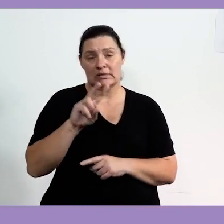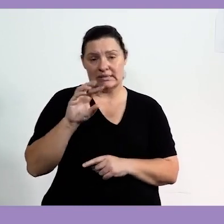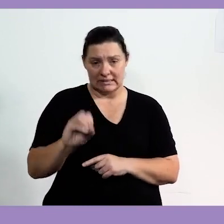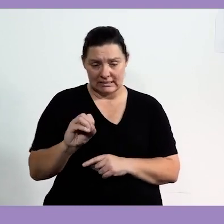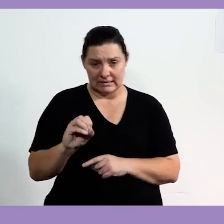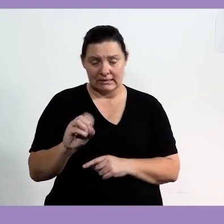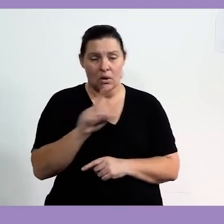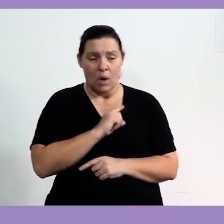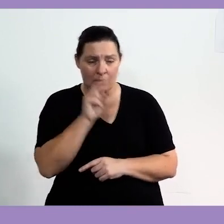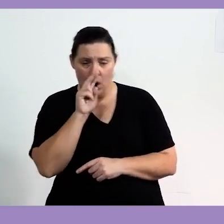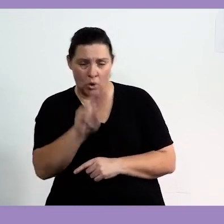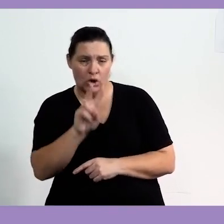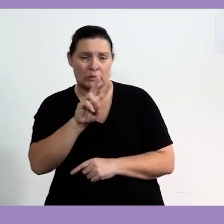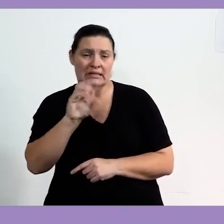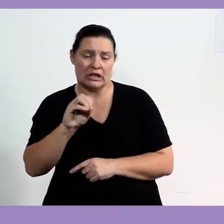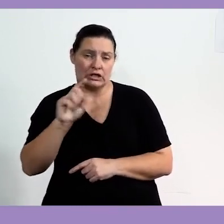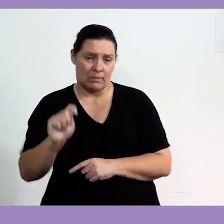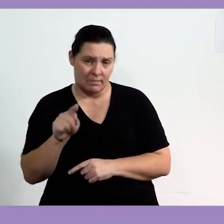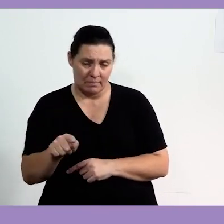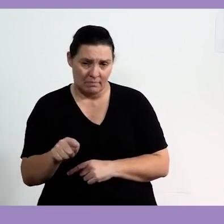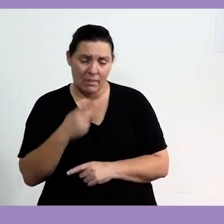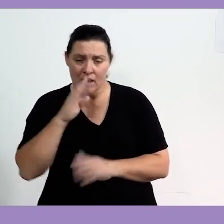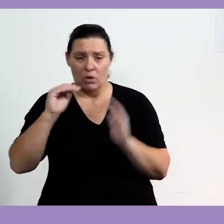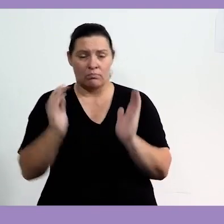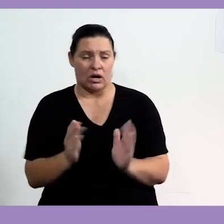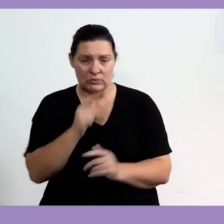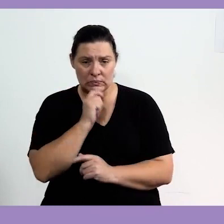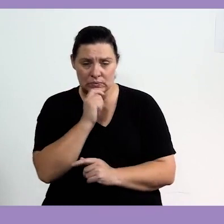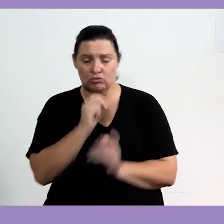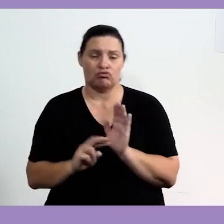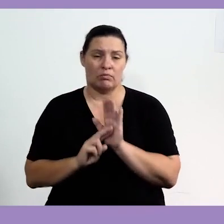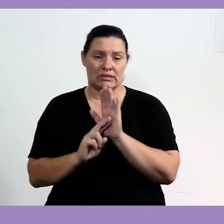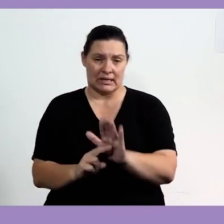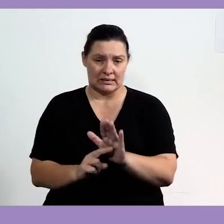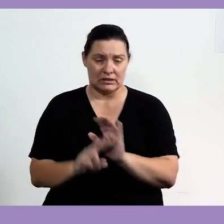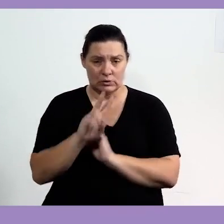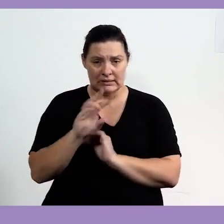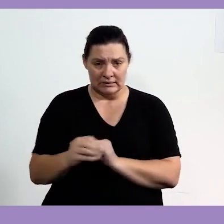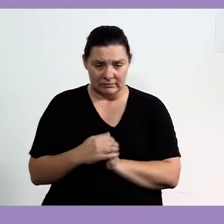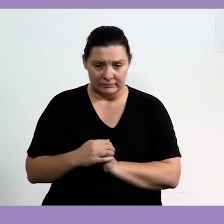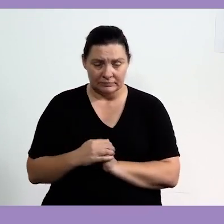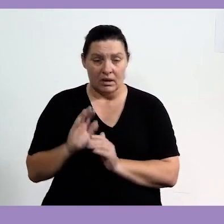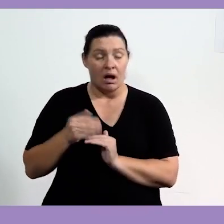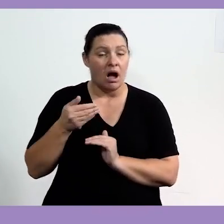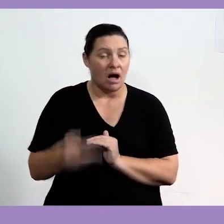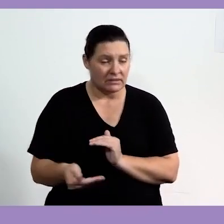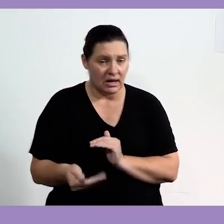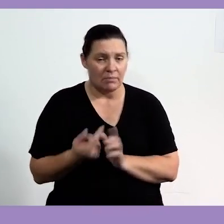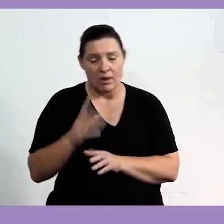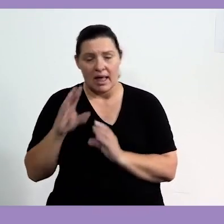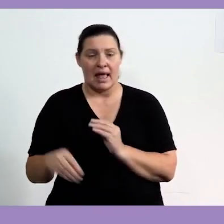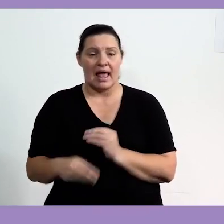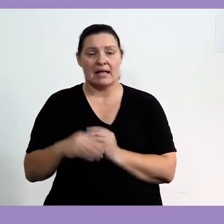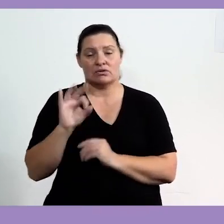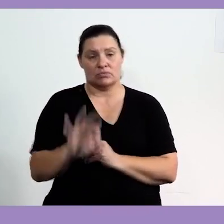by 20 because I am looking for the 20th term, and I'm using brackets to represent that 20. And after that,